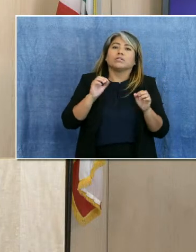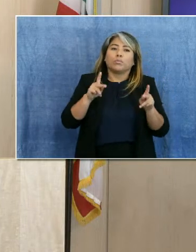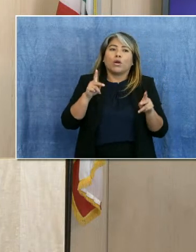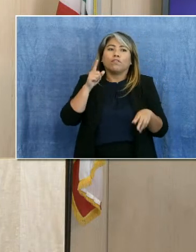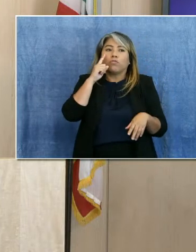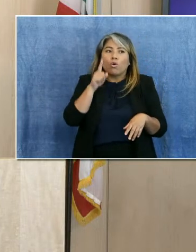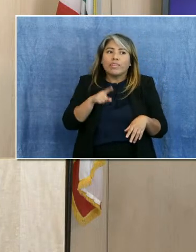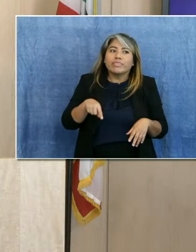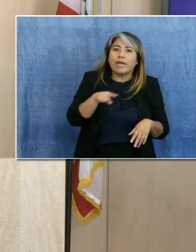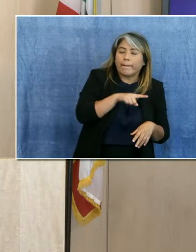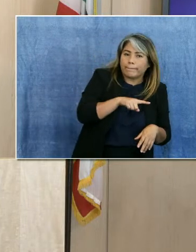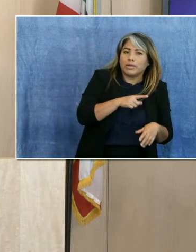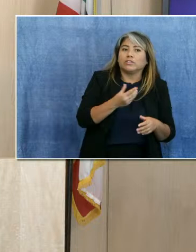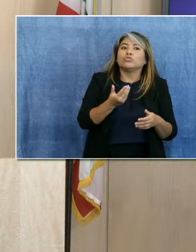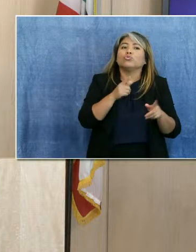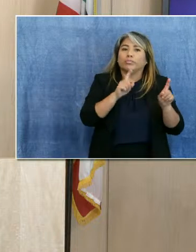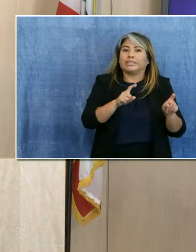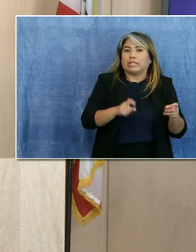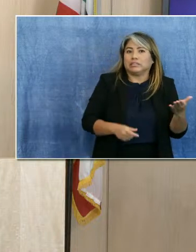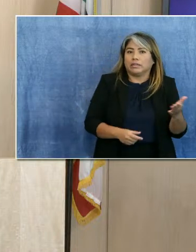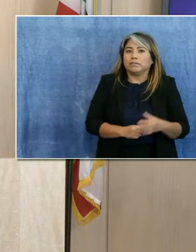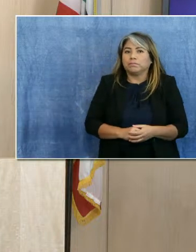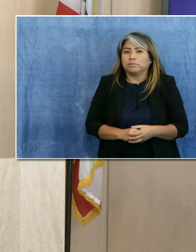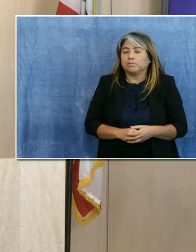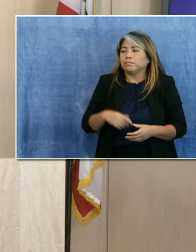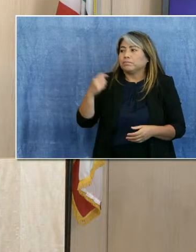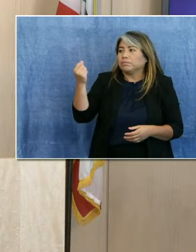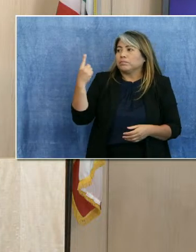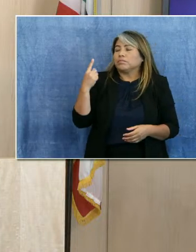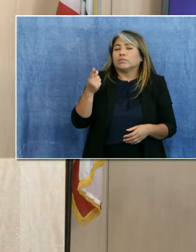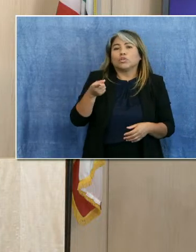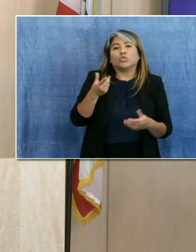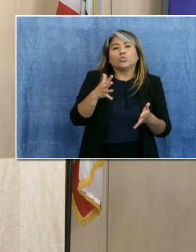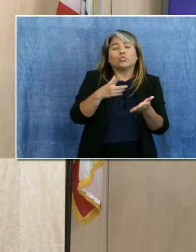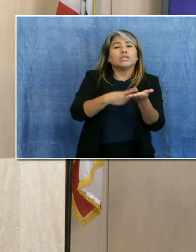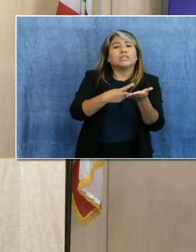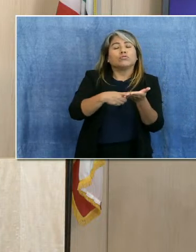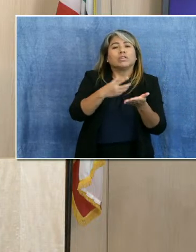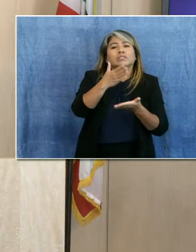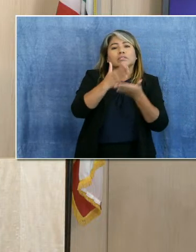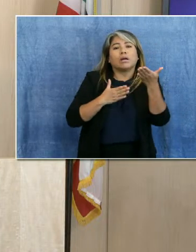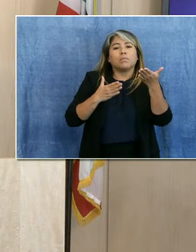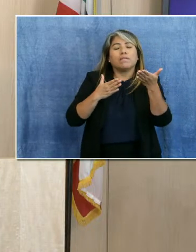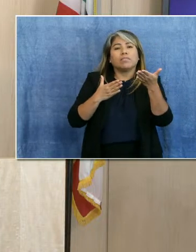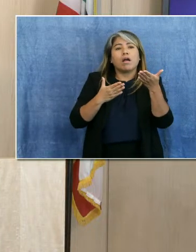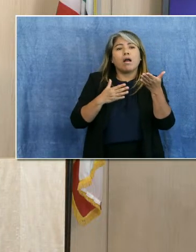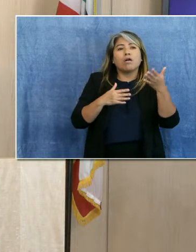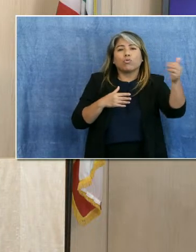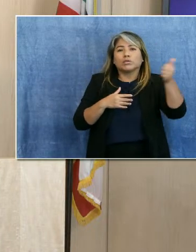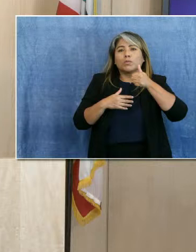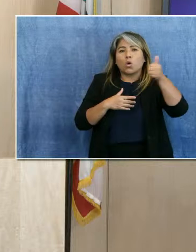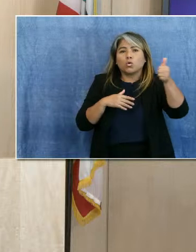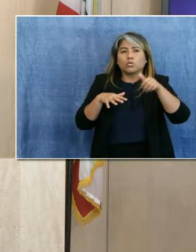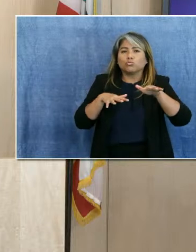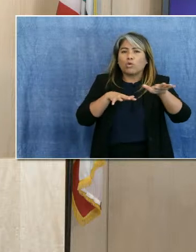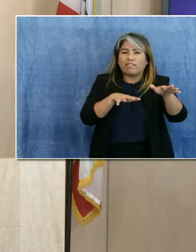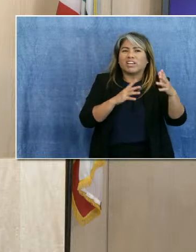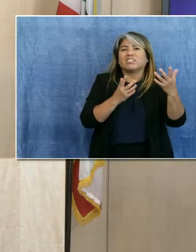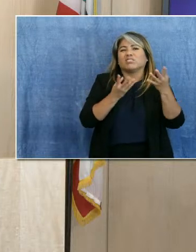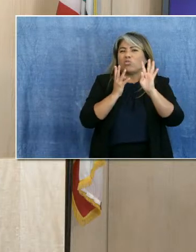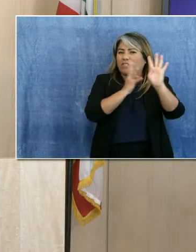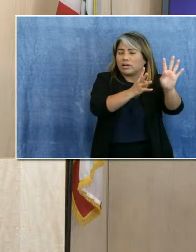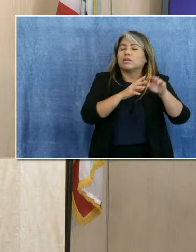for them to be tested. And you did address some of the cross-border traffic, but she also